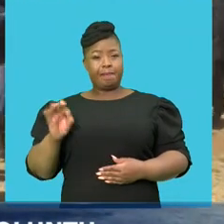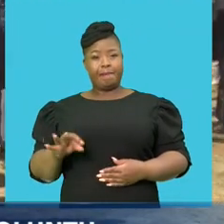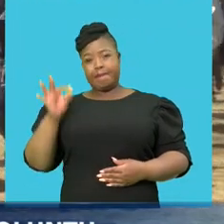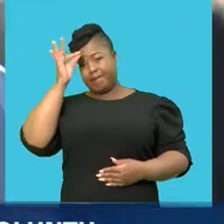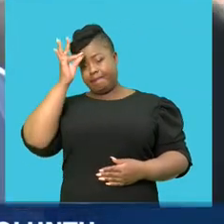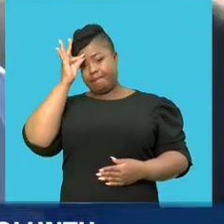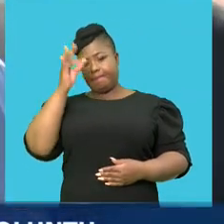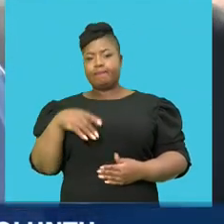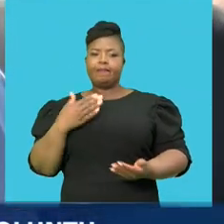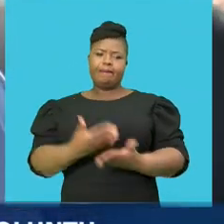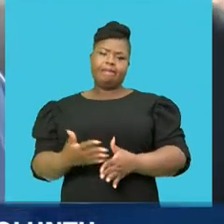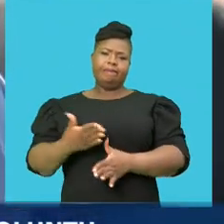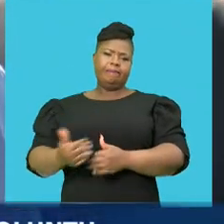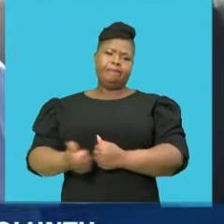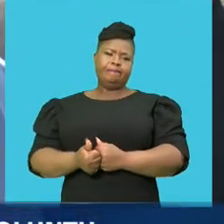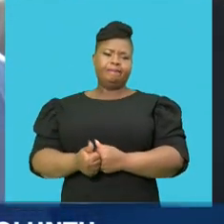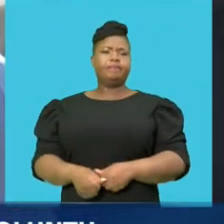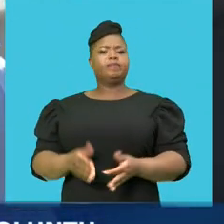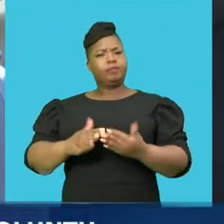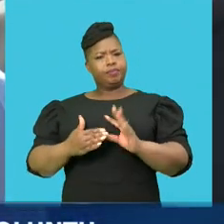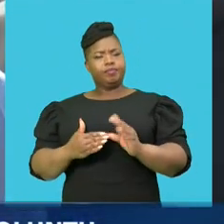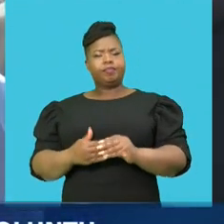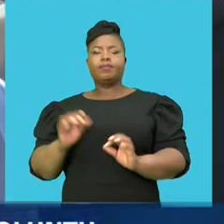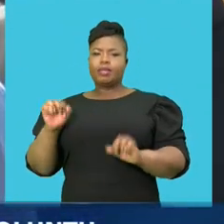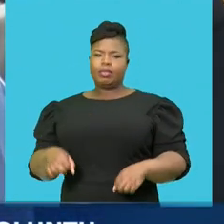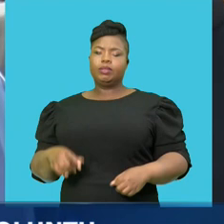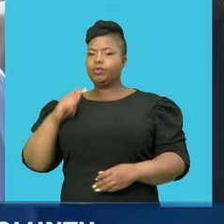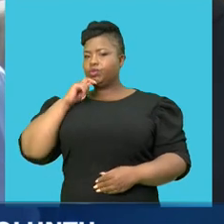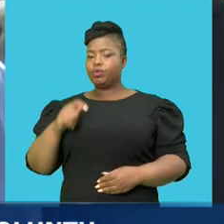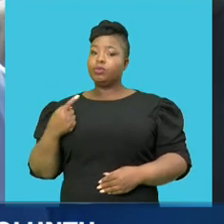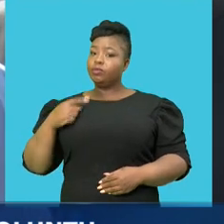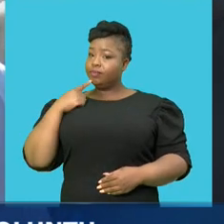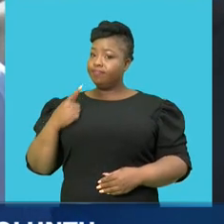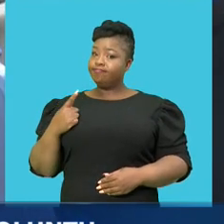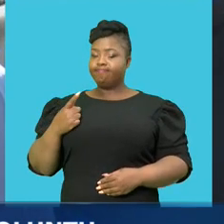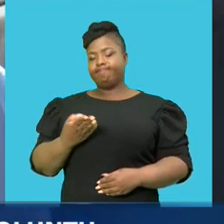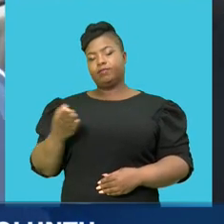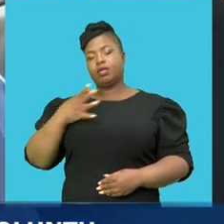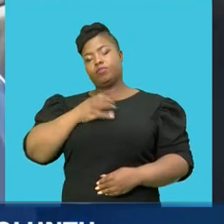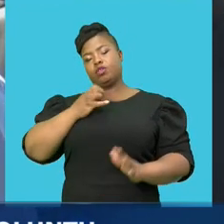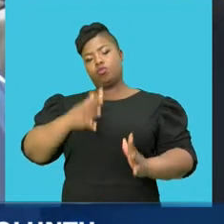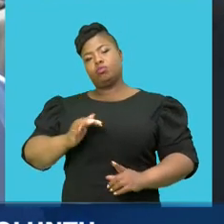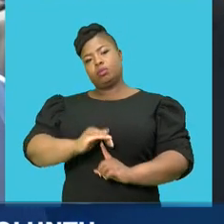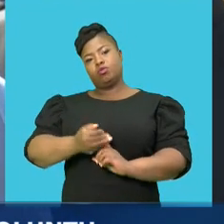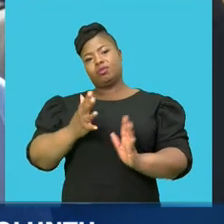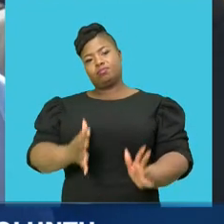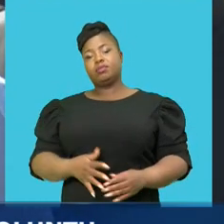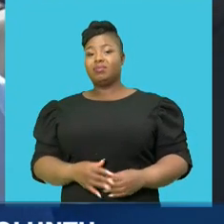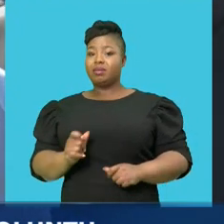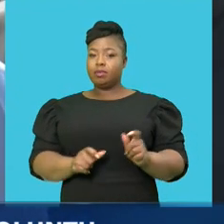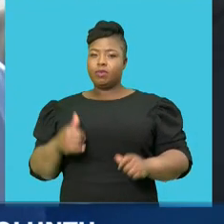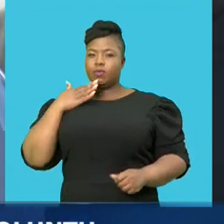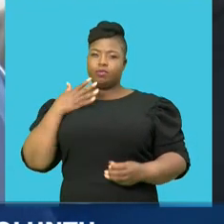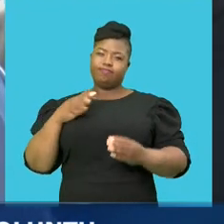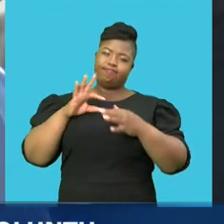nomphakathi basebenzisana, umphakathi truly seeing the police as their heroes, as their protectors, as some people they can run